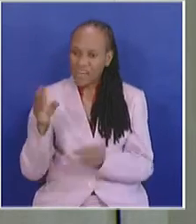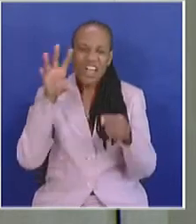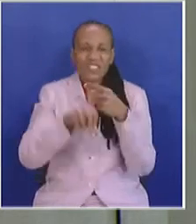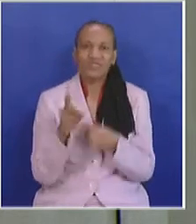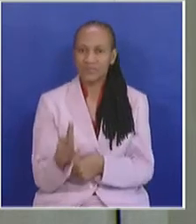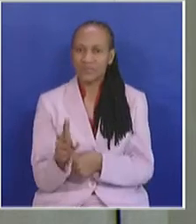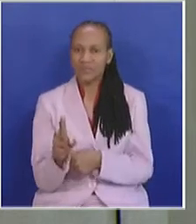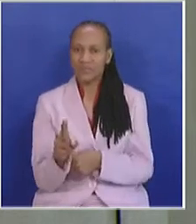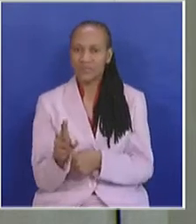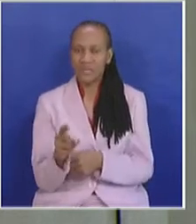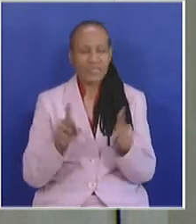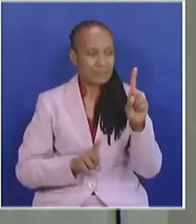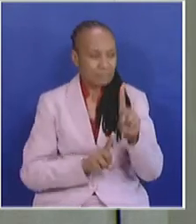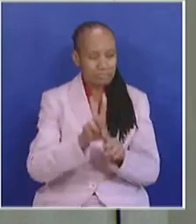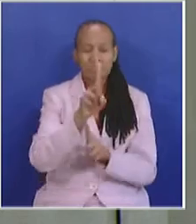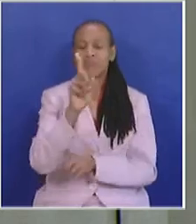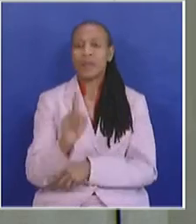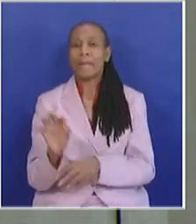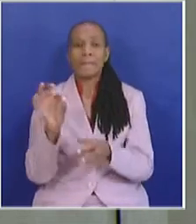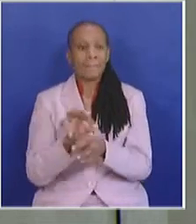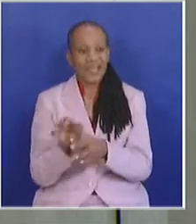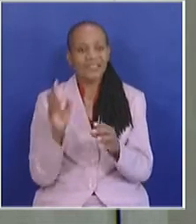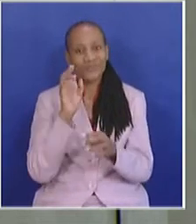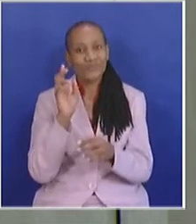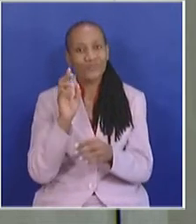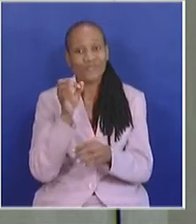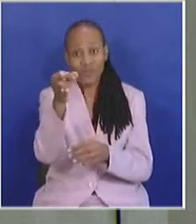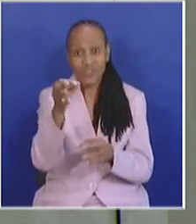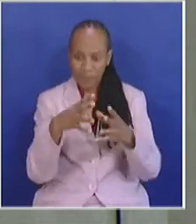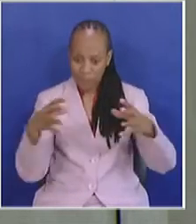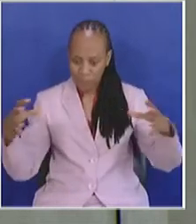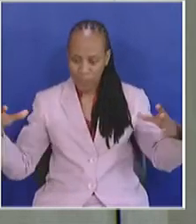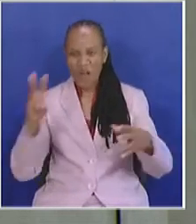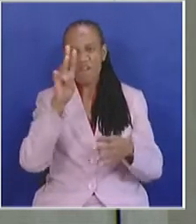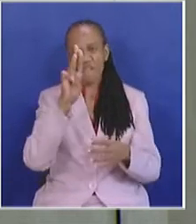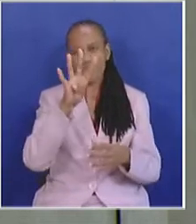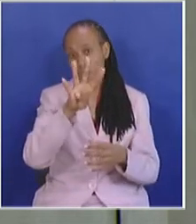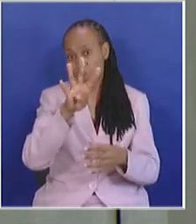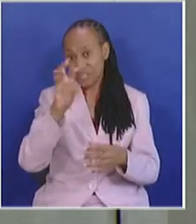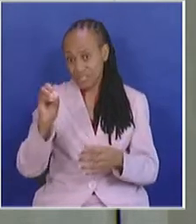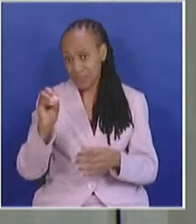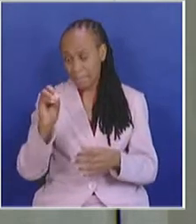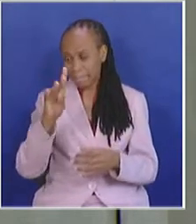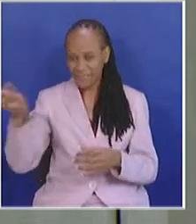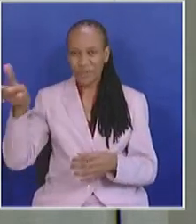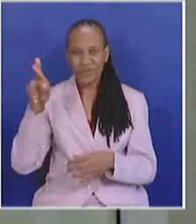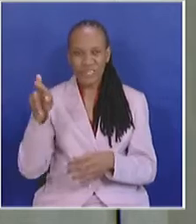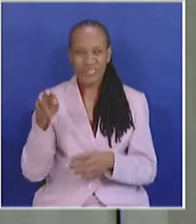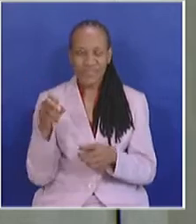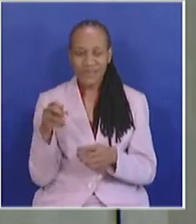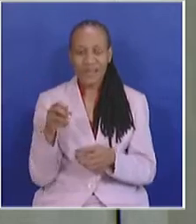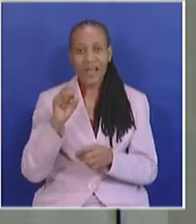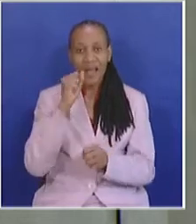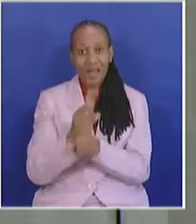include the success of and plans to expand the 40 billion rand integrated Gautrain rapid rail link, which